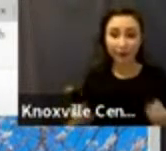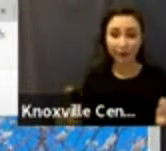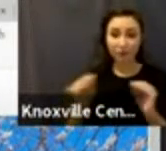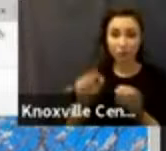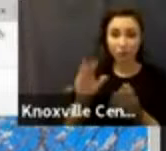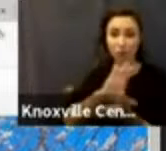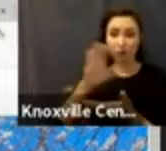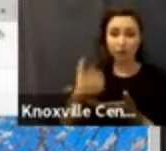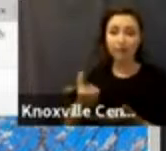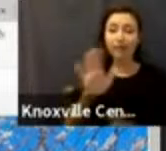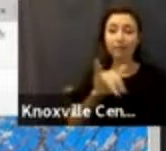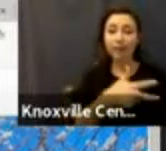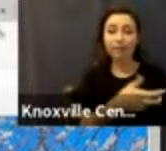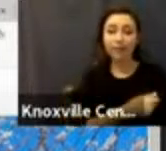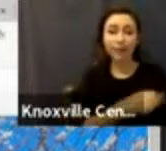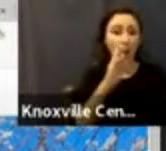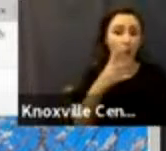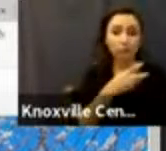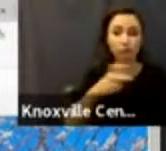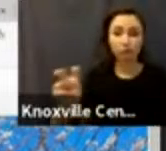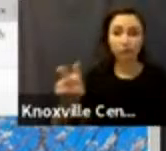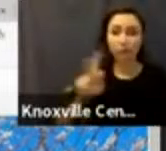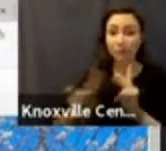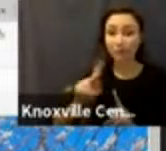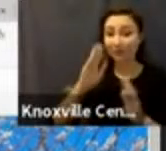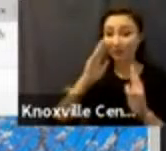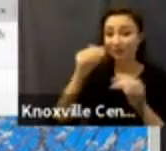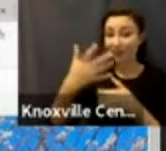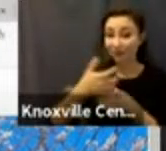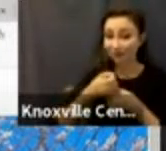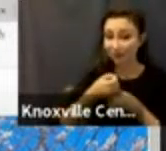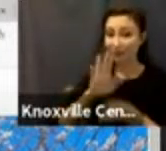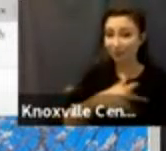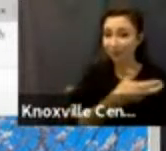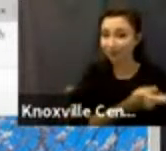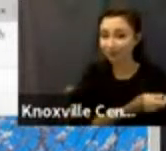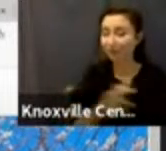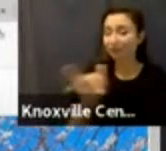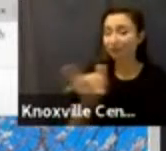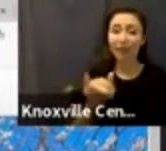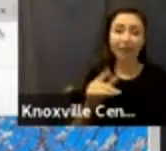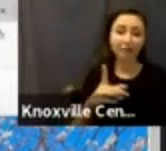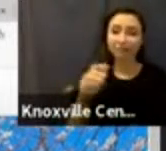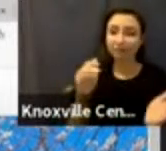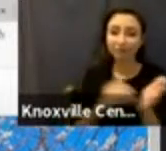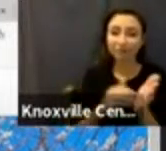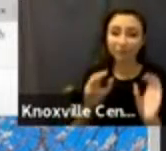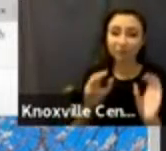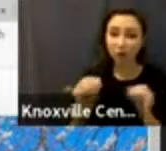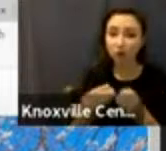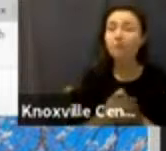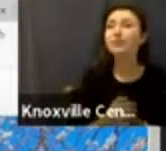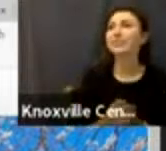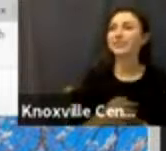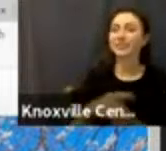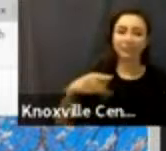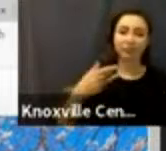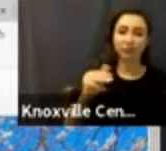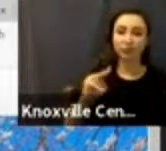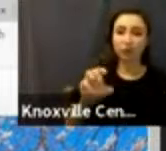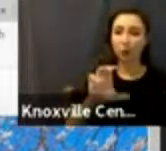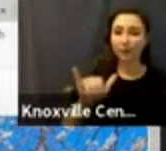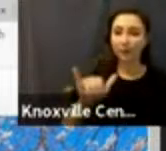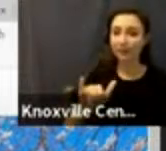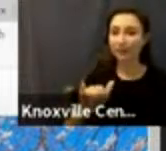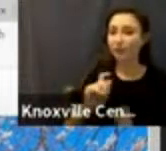eventually move into the places where people expect to get their vaccine, like at their doctor's offices or at the pharmacies that vaccinate. I think the pharmacies might